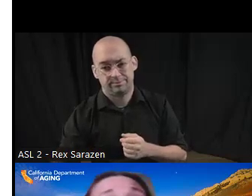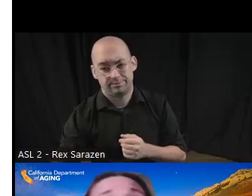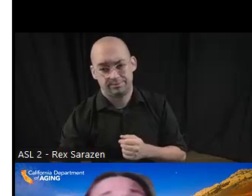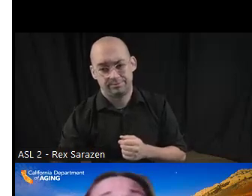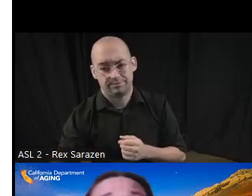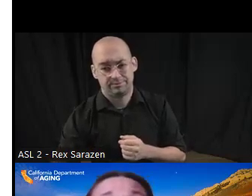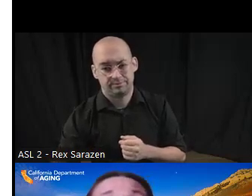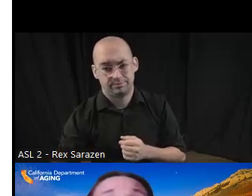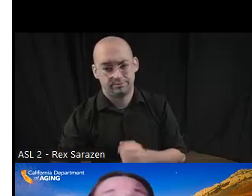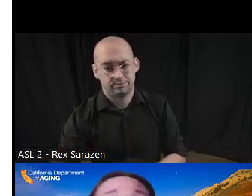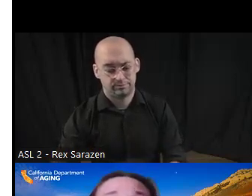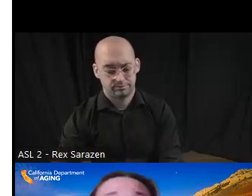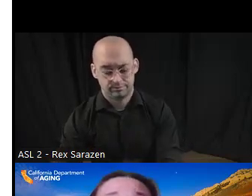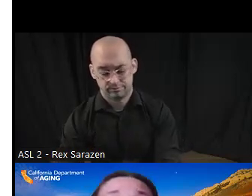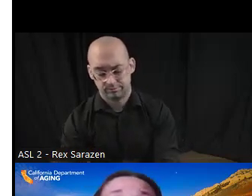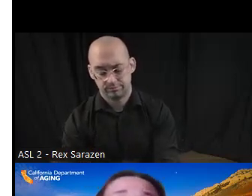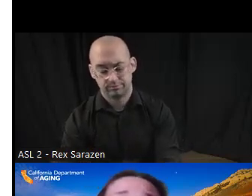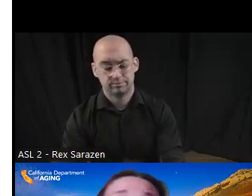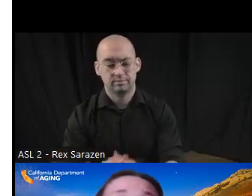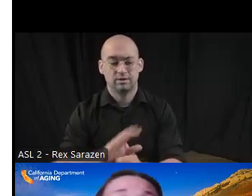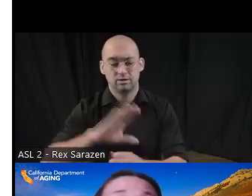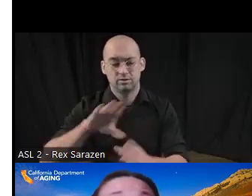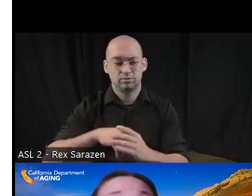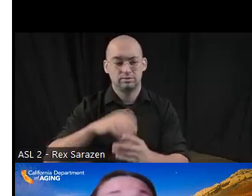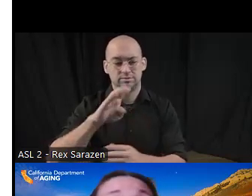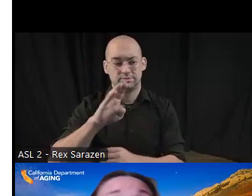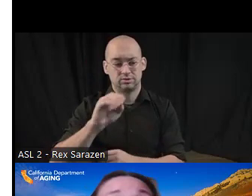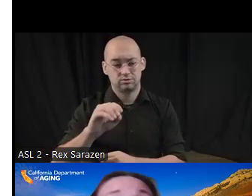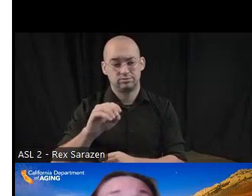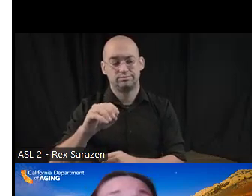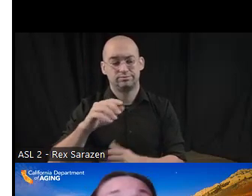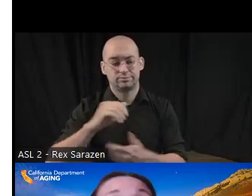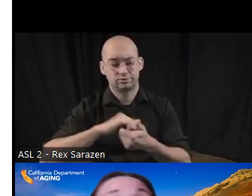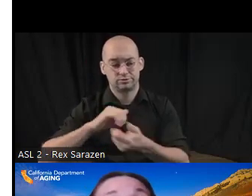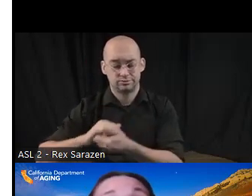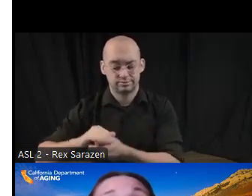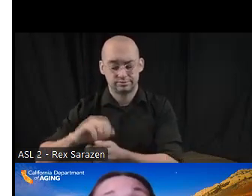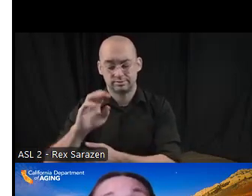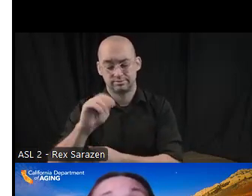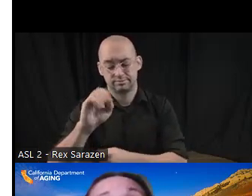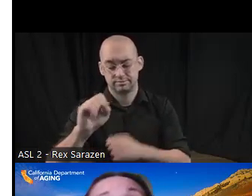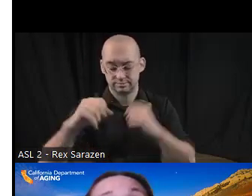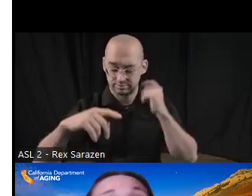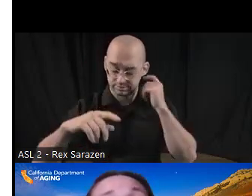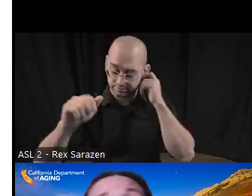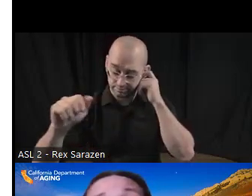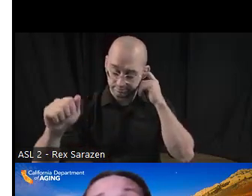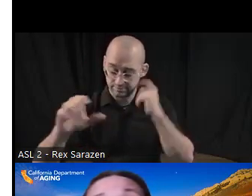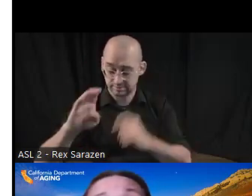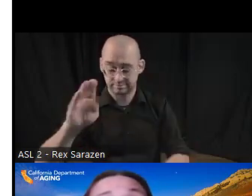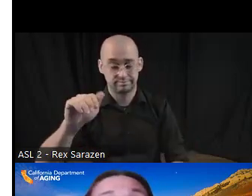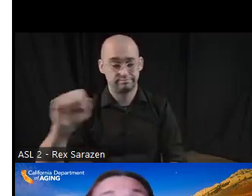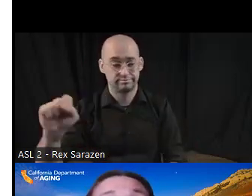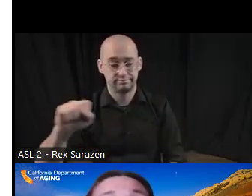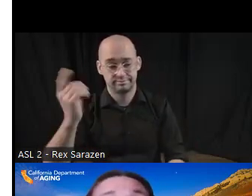CVOs, tribal partners, funder, foundations, MSSP, AAAs, CBAS,